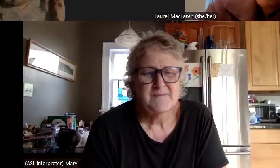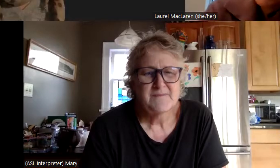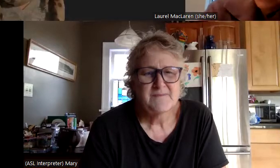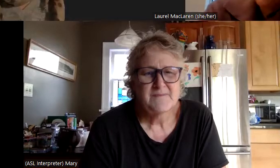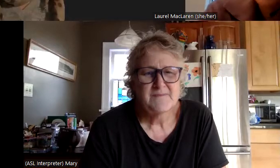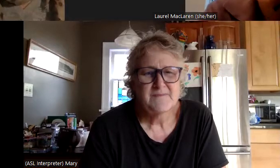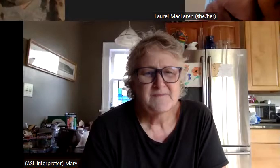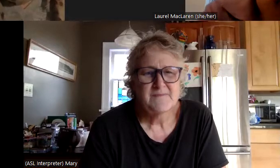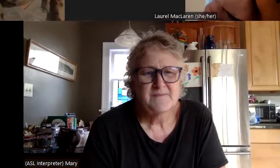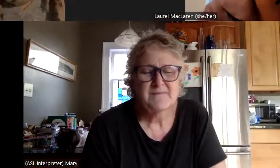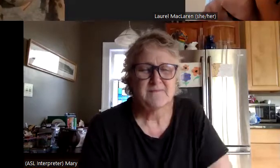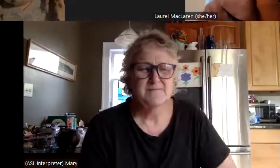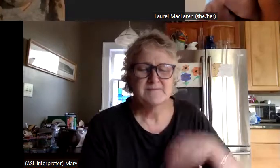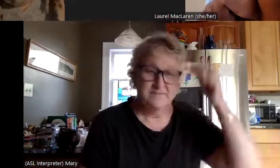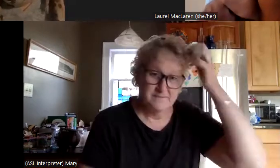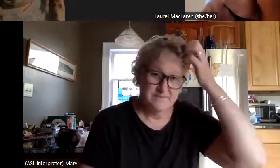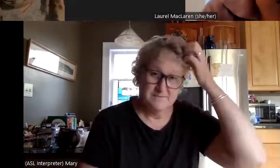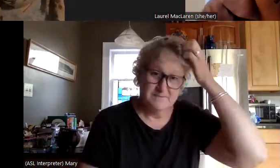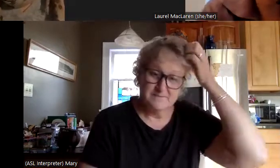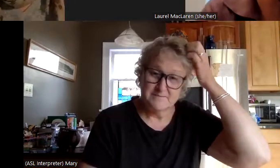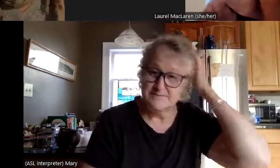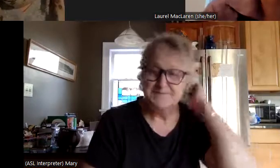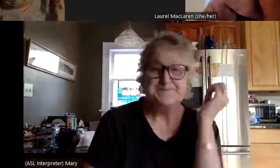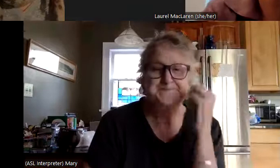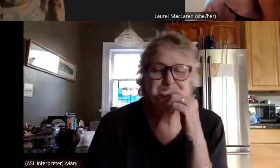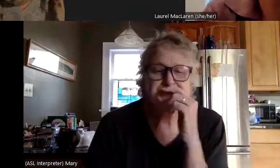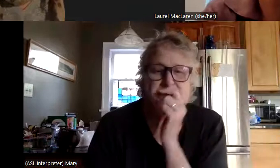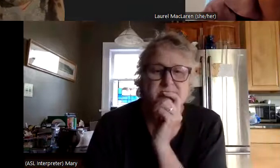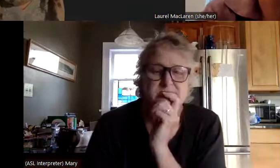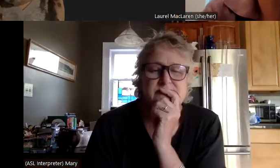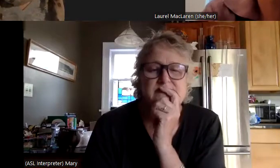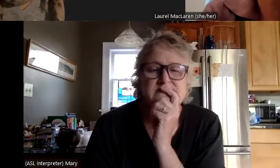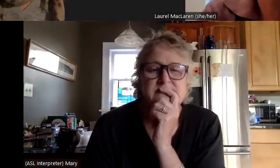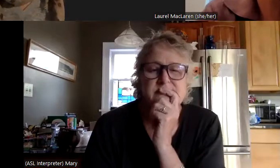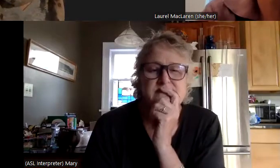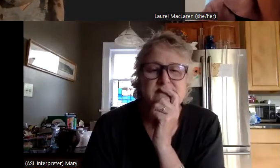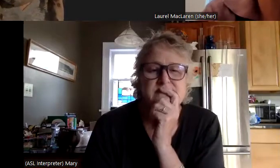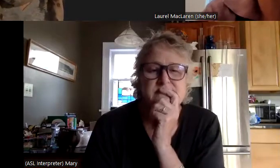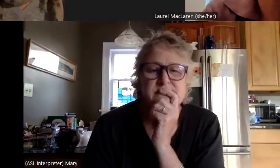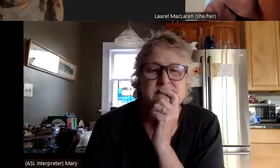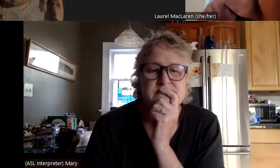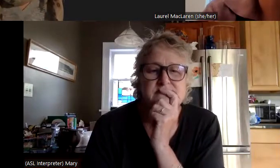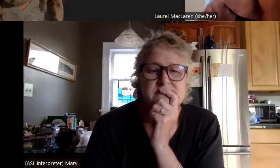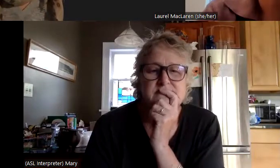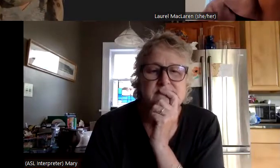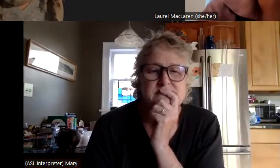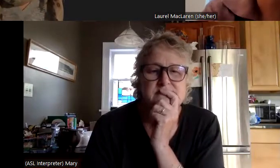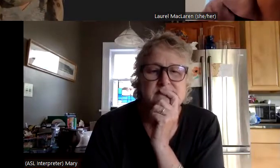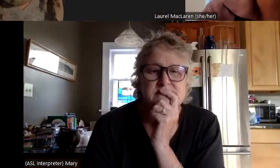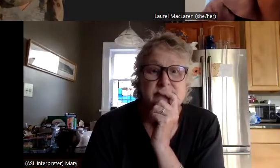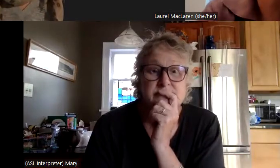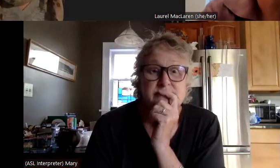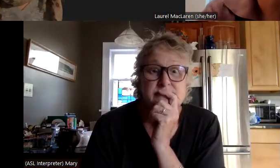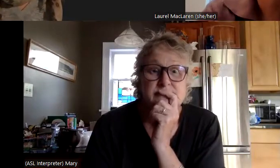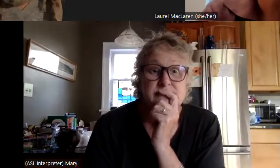whatever, was to stop and Mhm. then, you know, blow a whistle or some kind of a signal, and somebody would come running with a shovel and